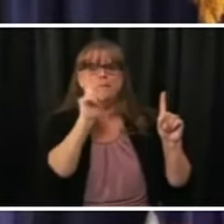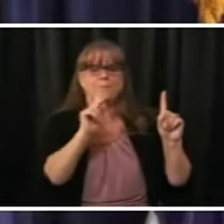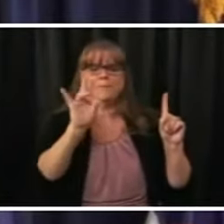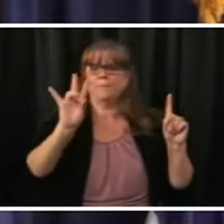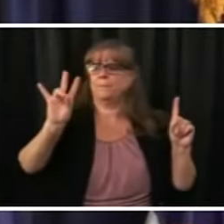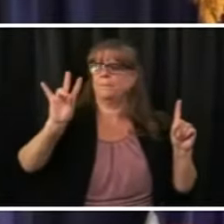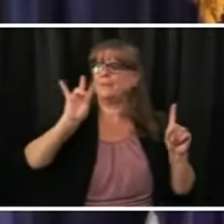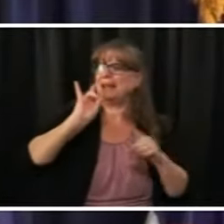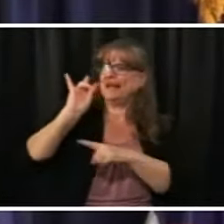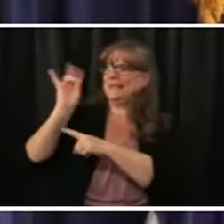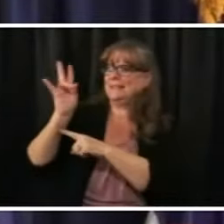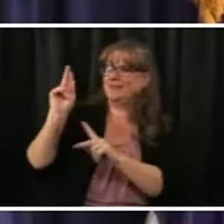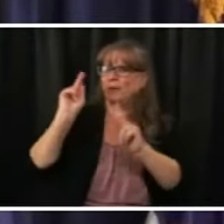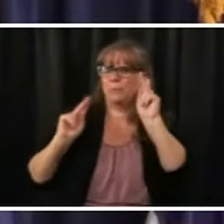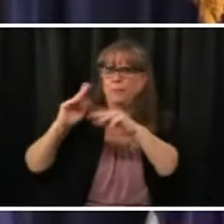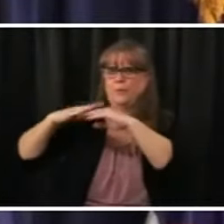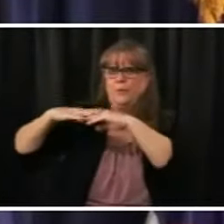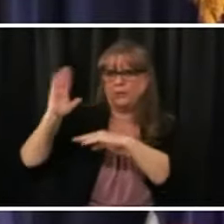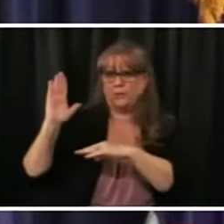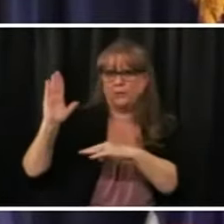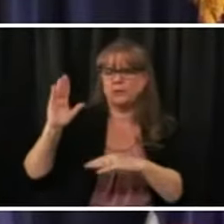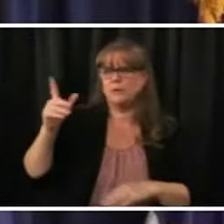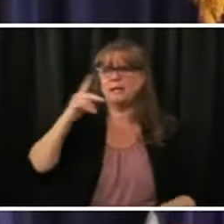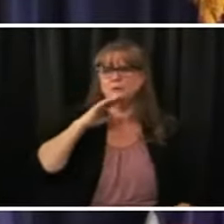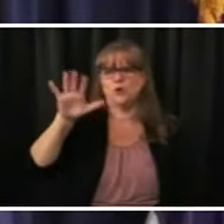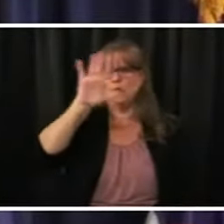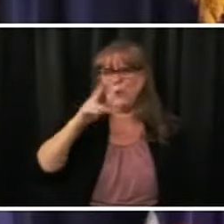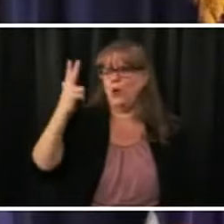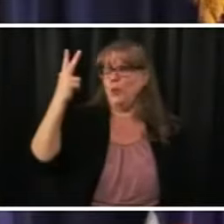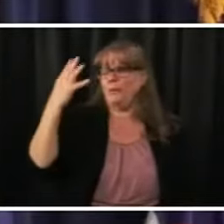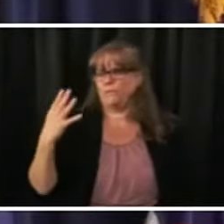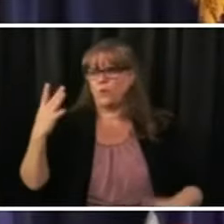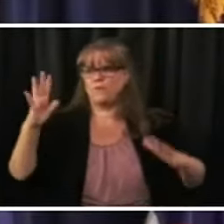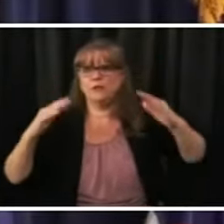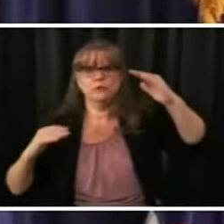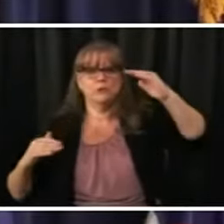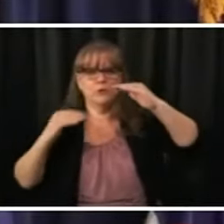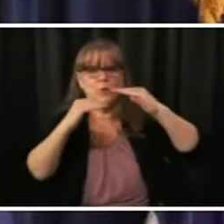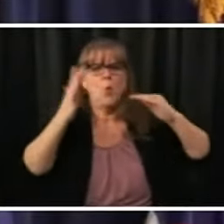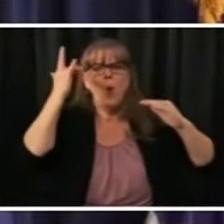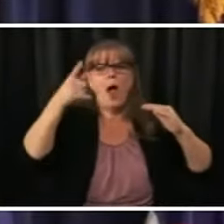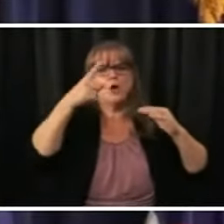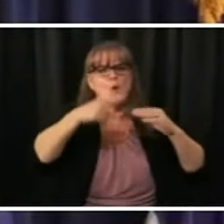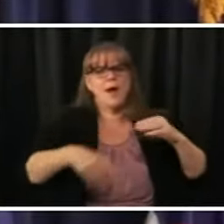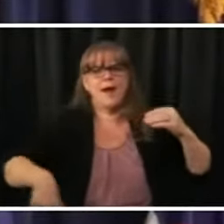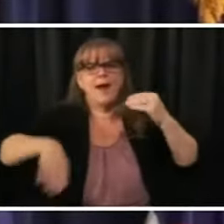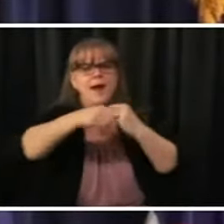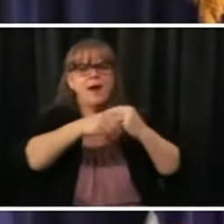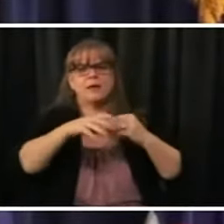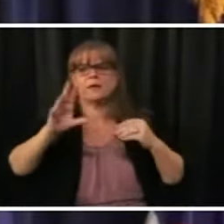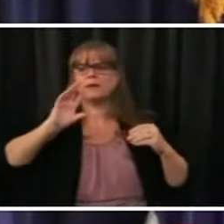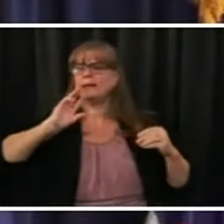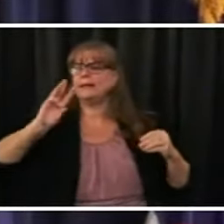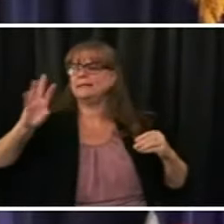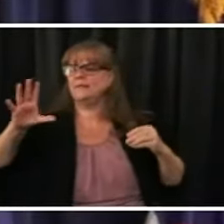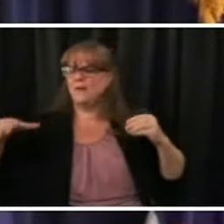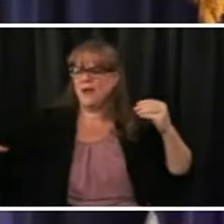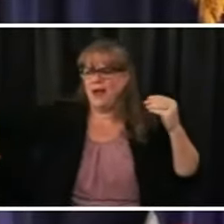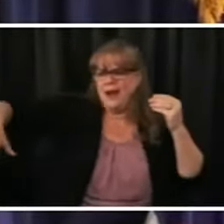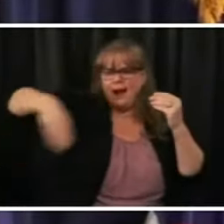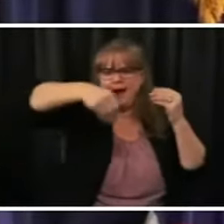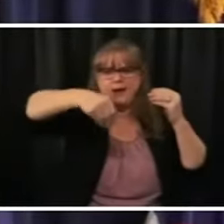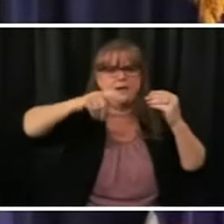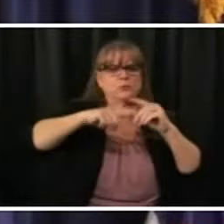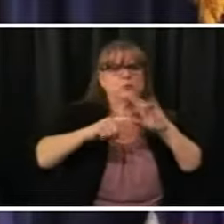said we're 3/4 of the way there. Why already start to move on to other groups like 65 and up when we haven't met the goal